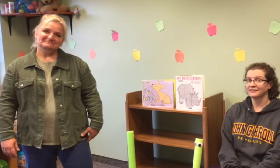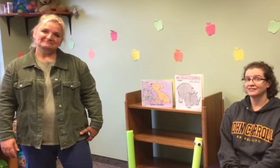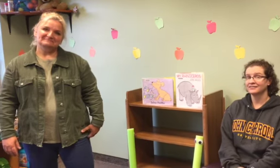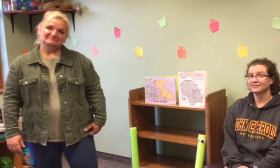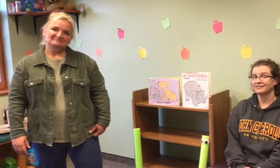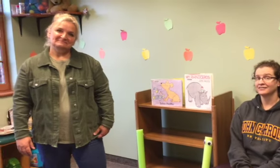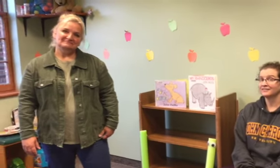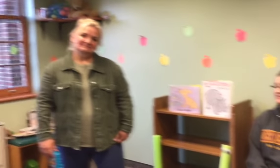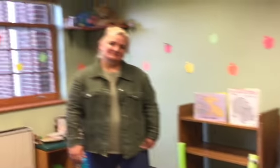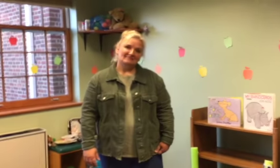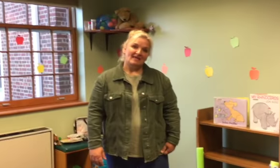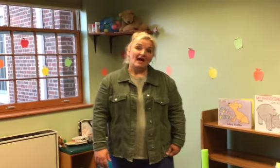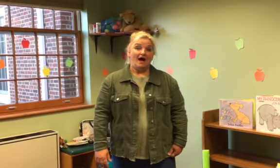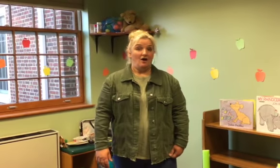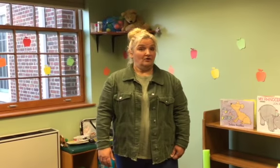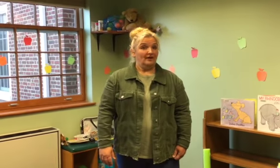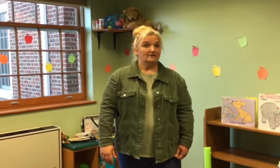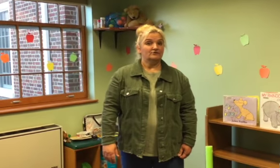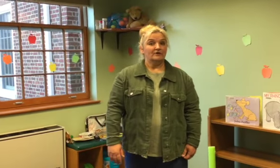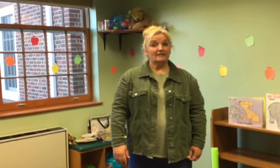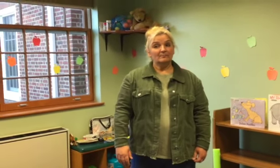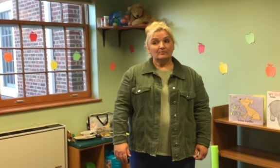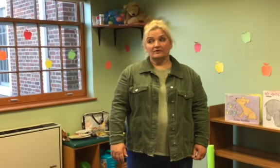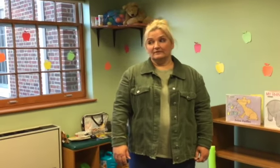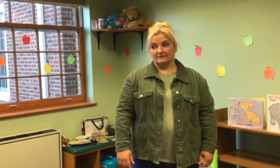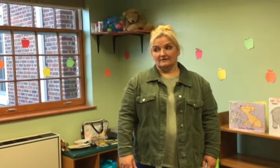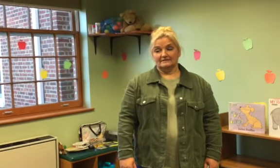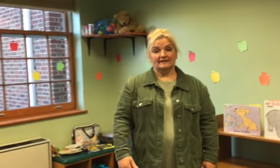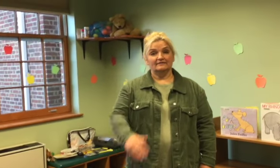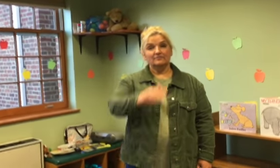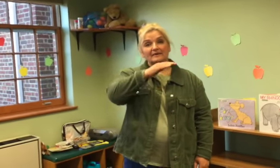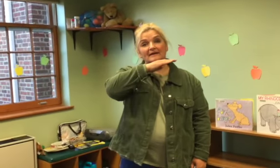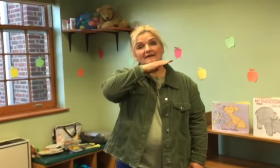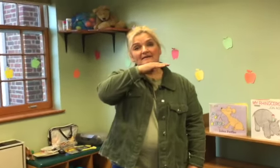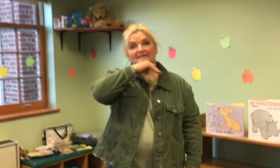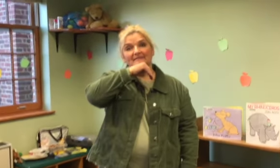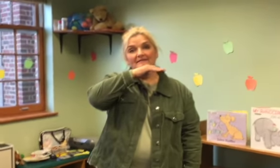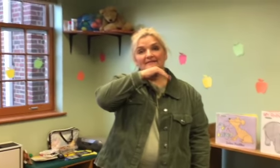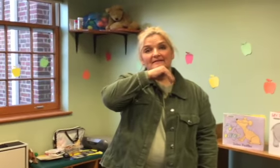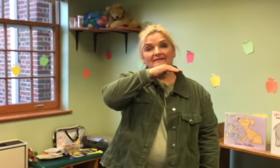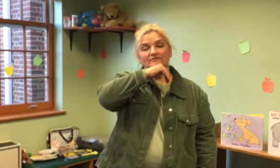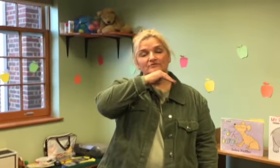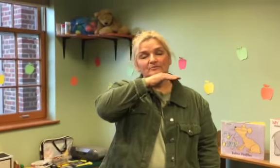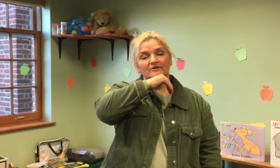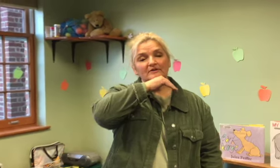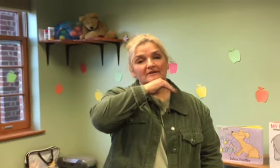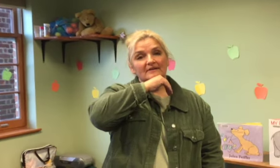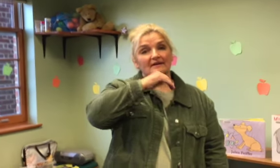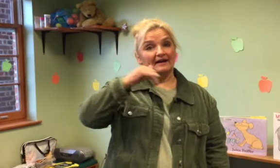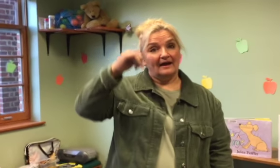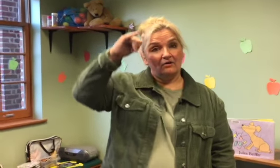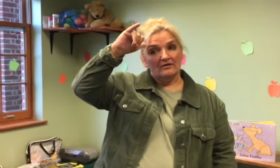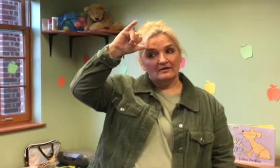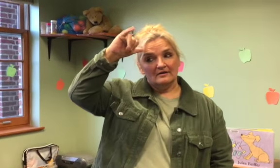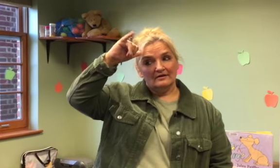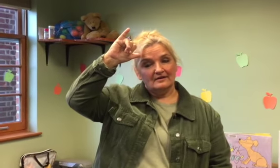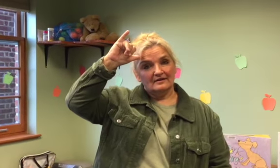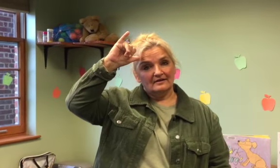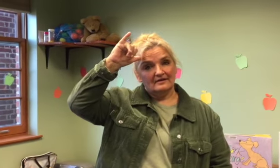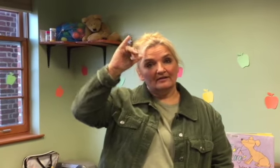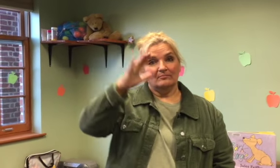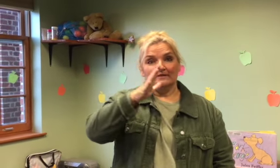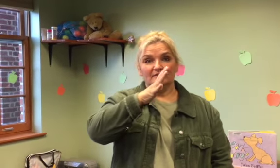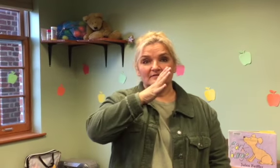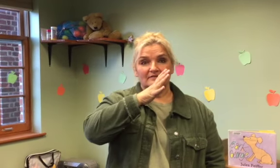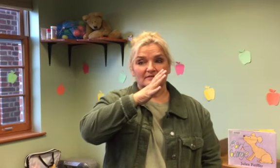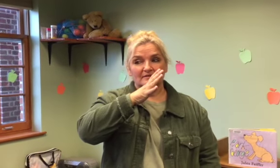review time. Okay, so in the book we saw the sign for pig, Pig. first book. Cow,